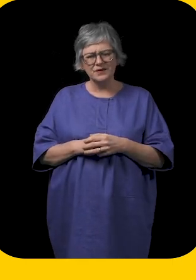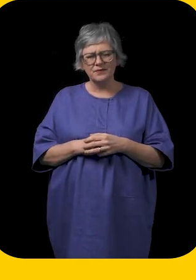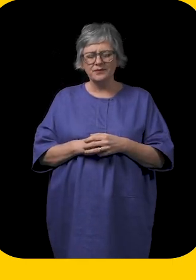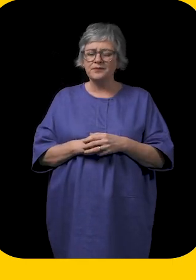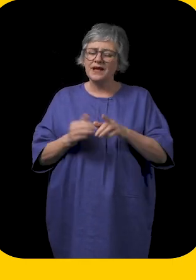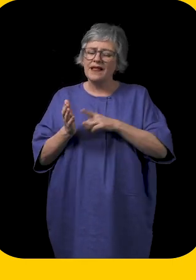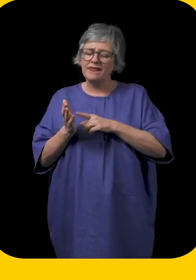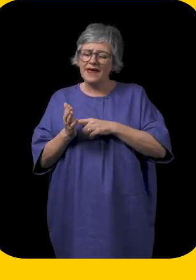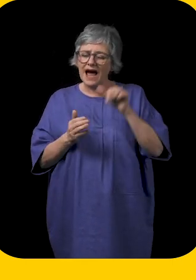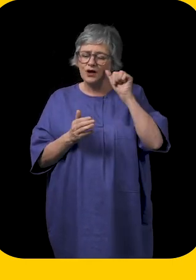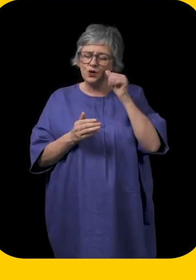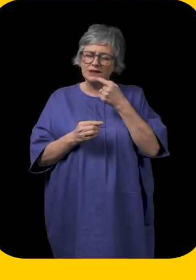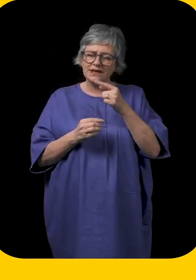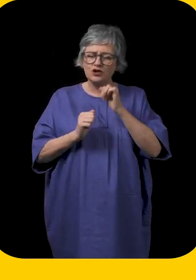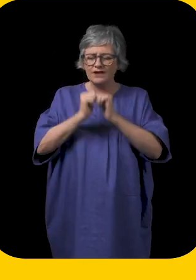that.